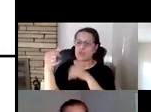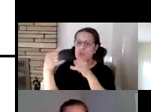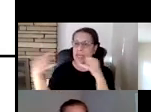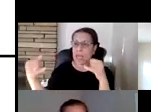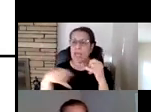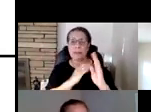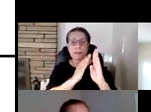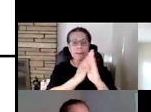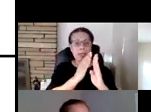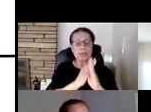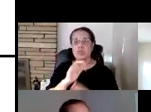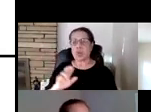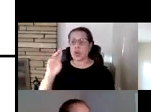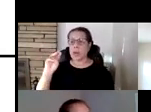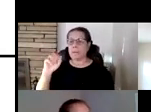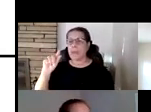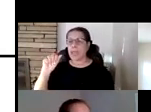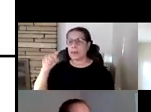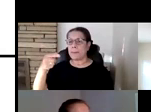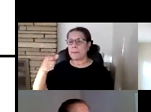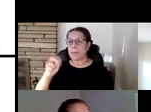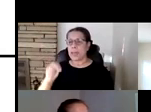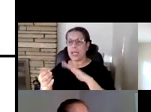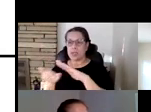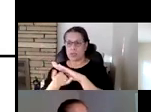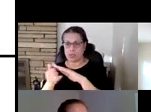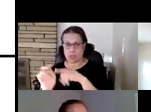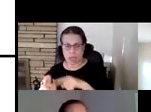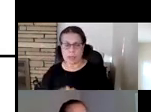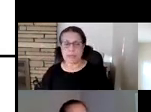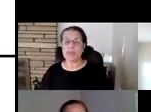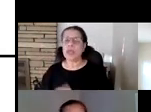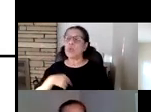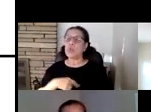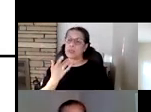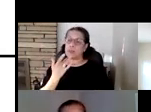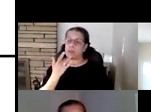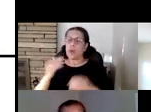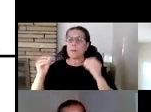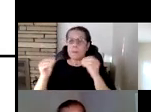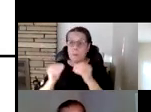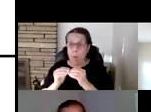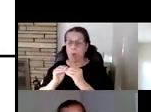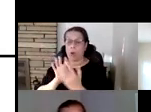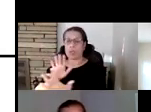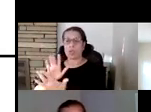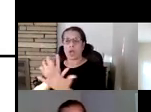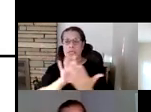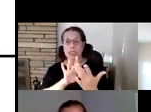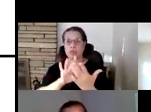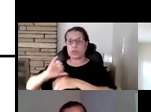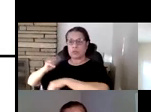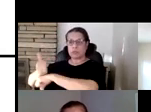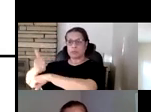or the Mattapan trolley. We are proposing instead a vastly expanded network of sales locations